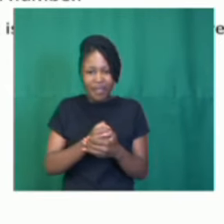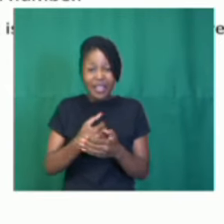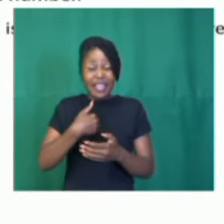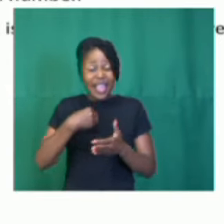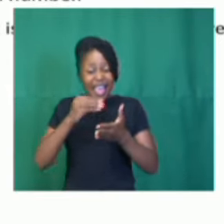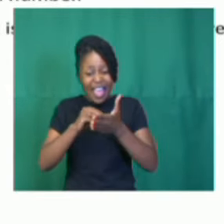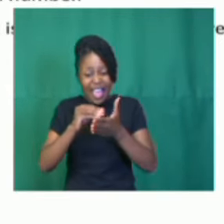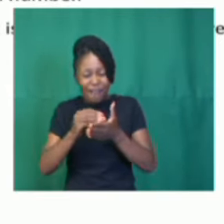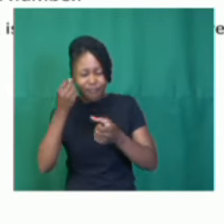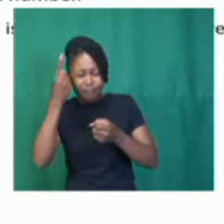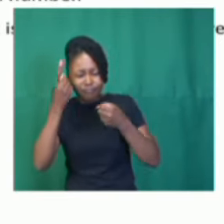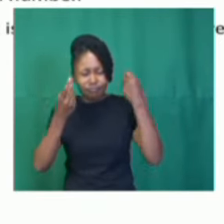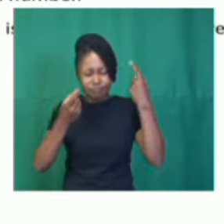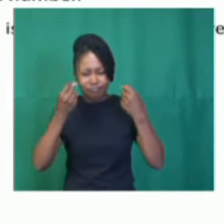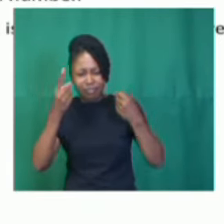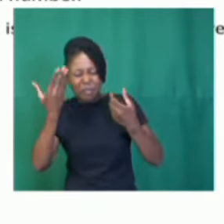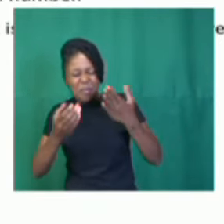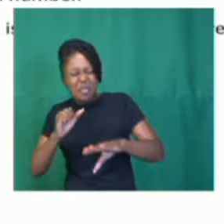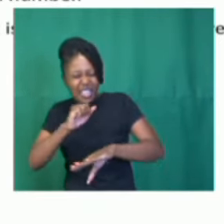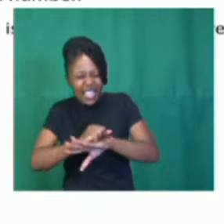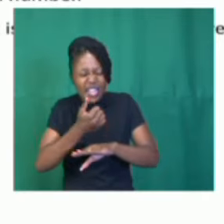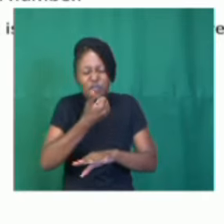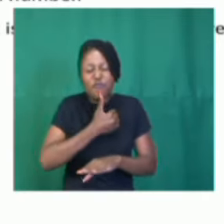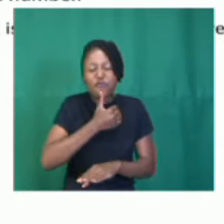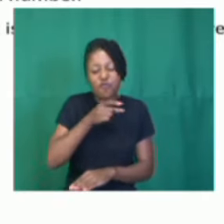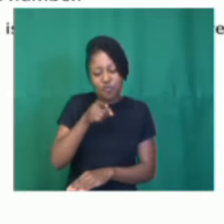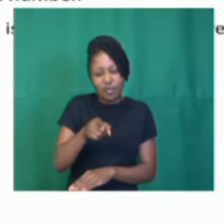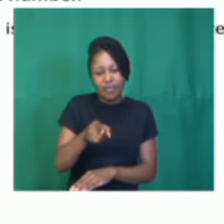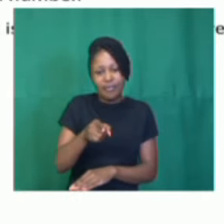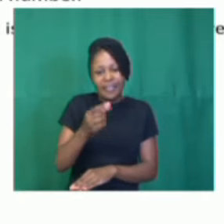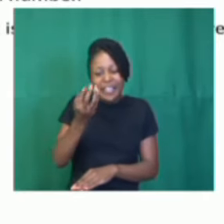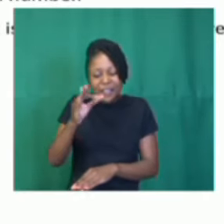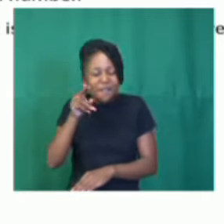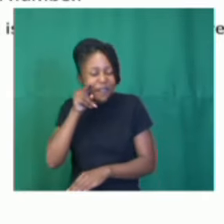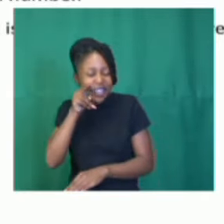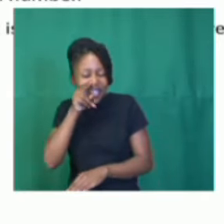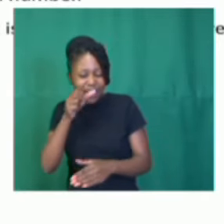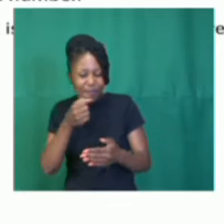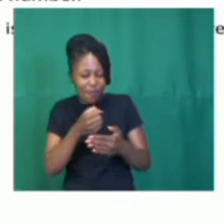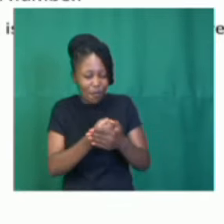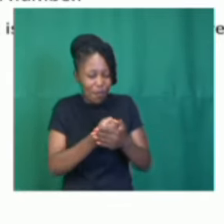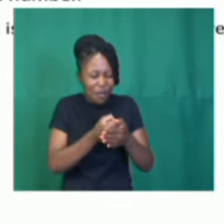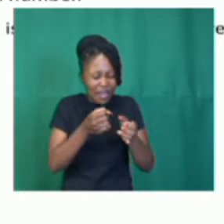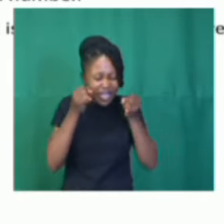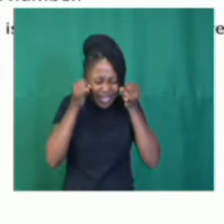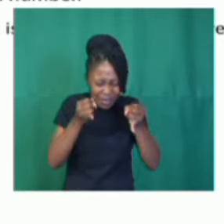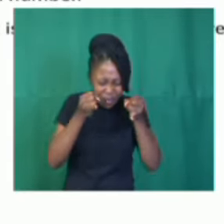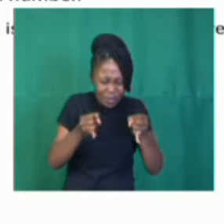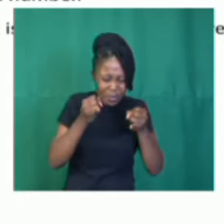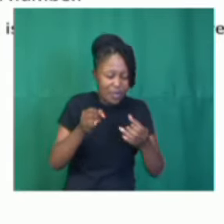here, but these are some tips that one needs to actually look into as they are answering in an intensive